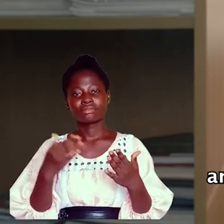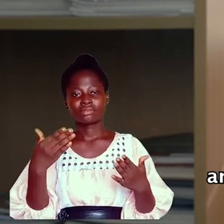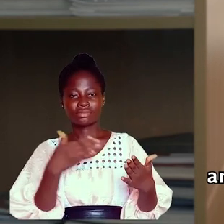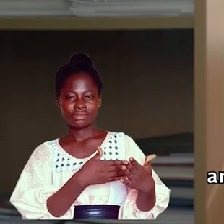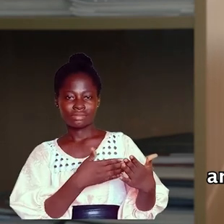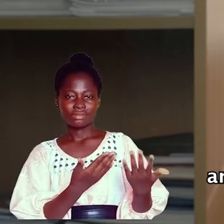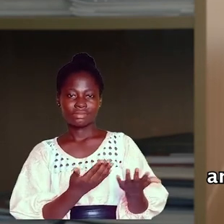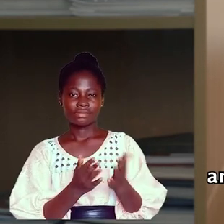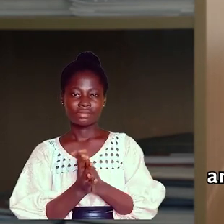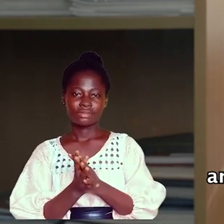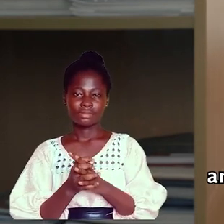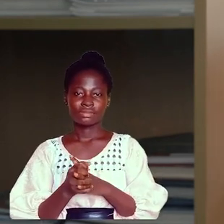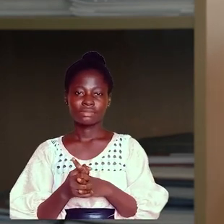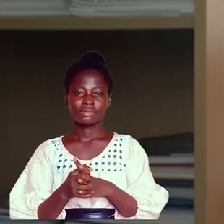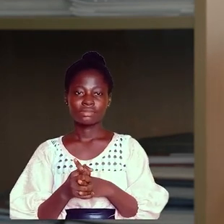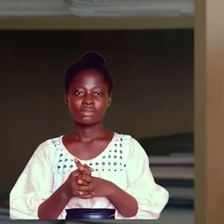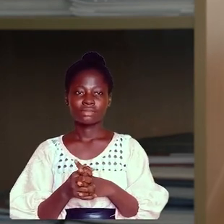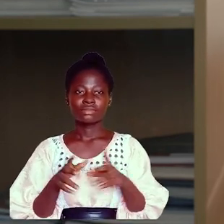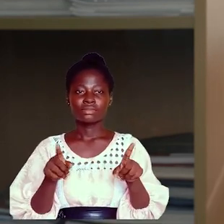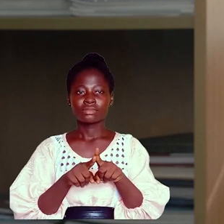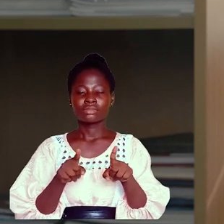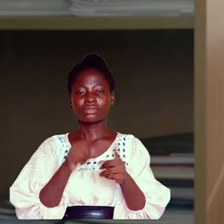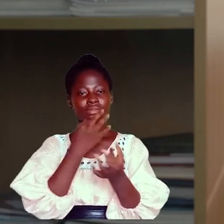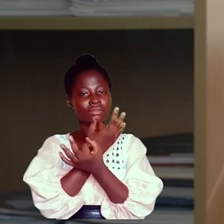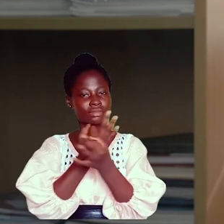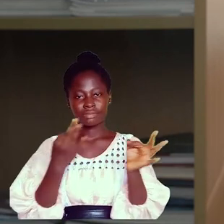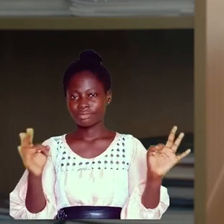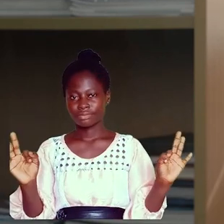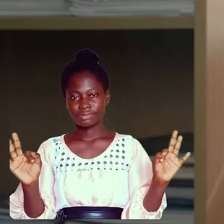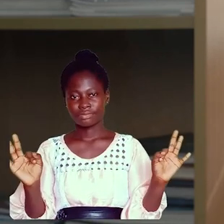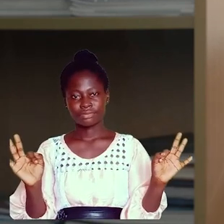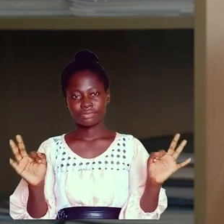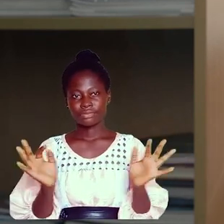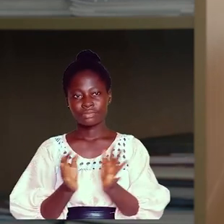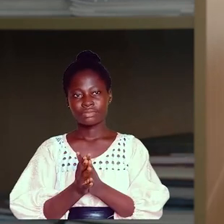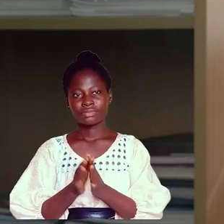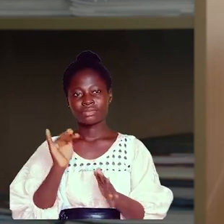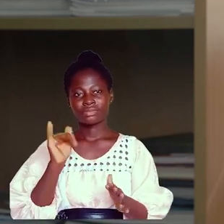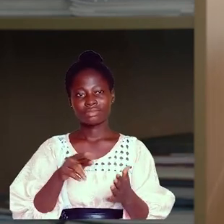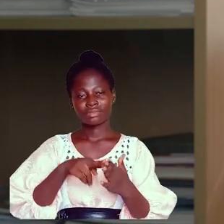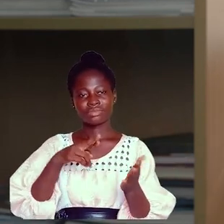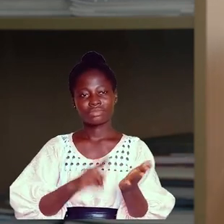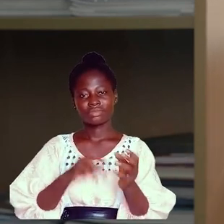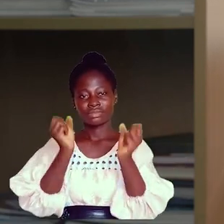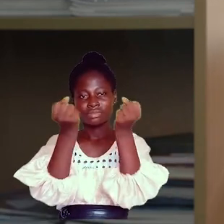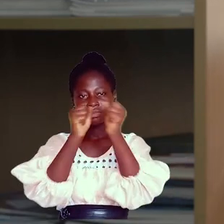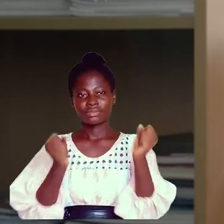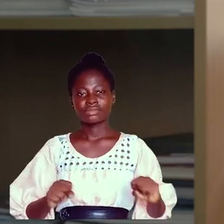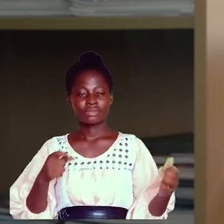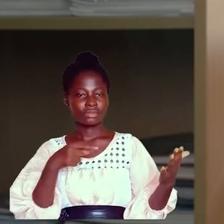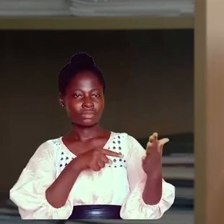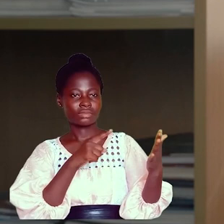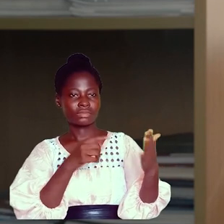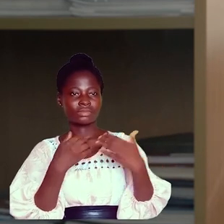via discrimination reporting system. It is free, like I've said. On that reporting system, we also